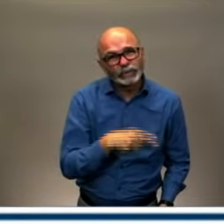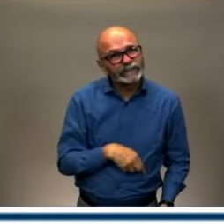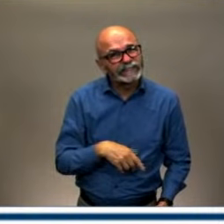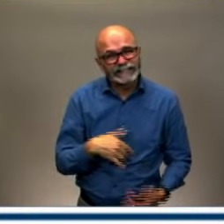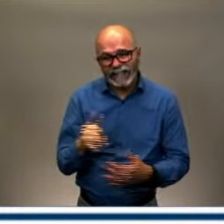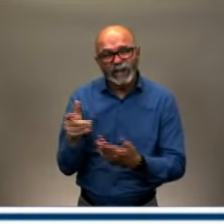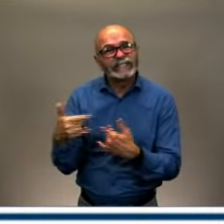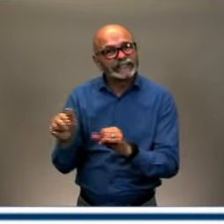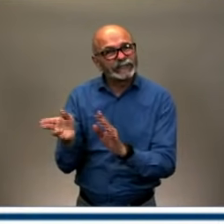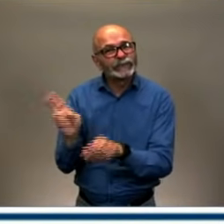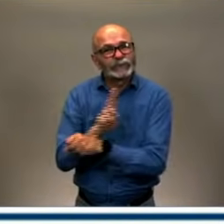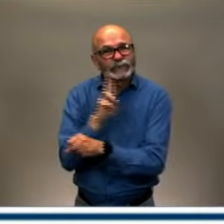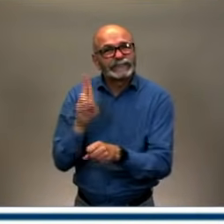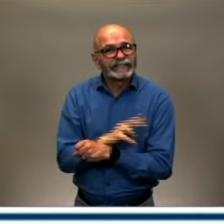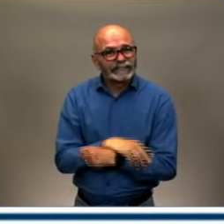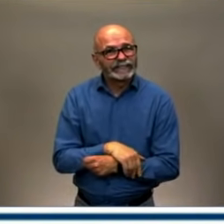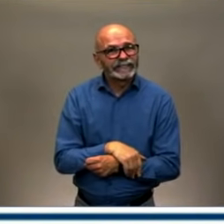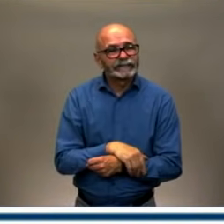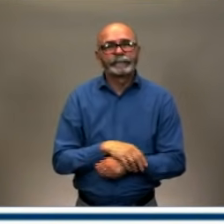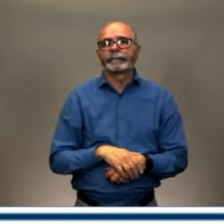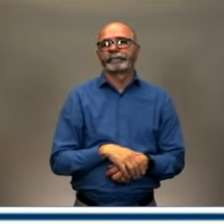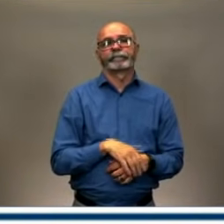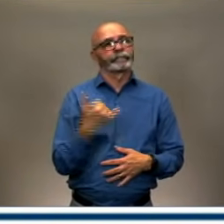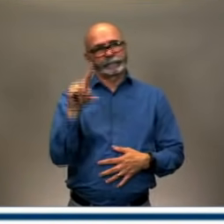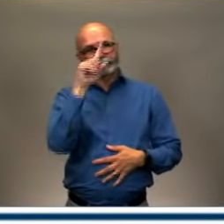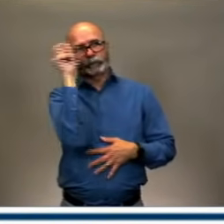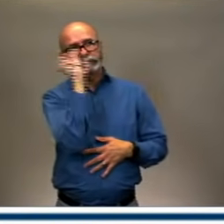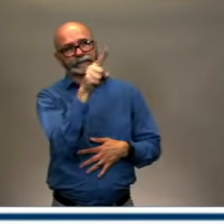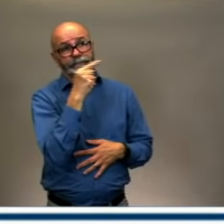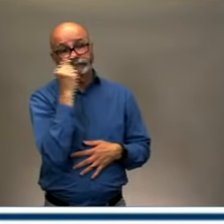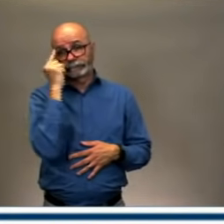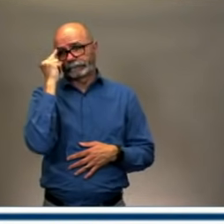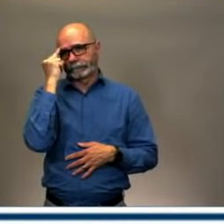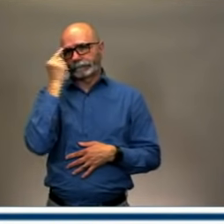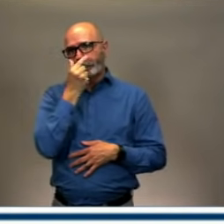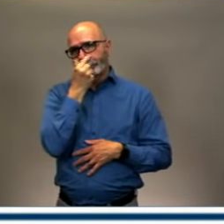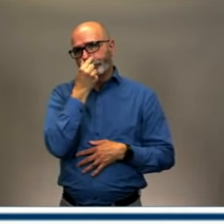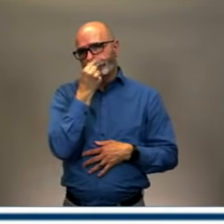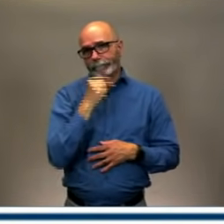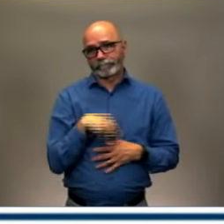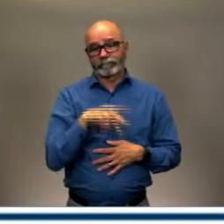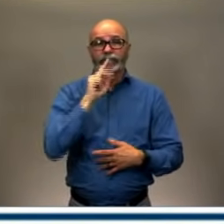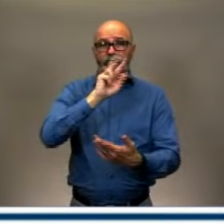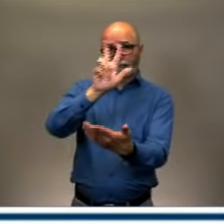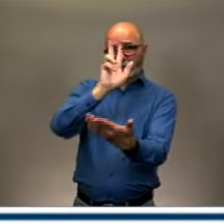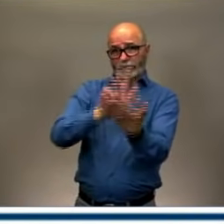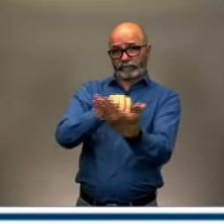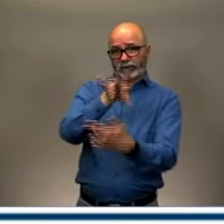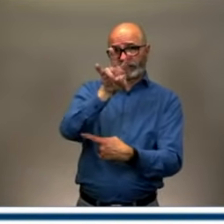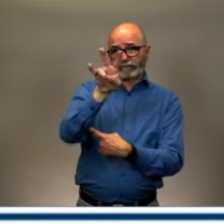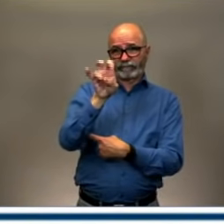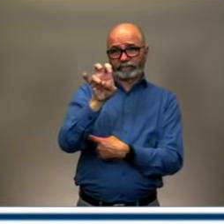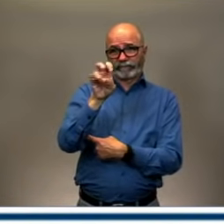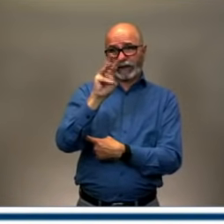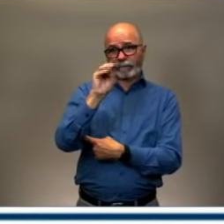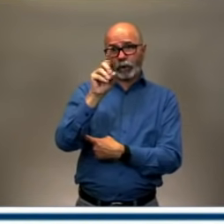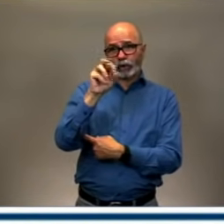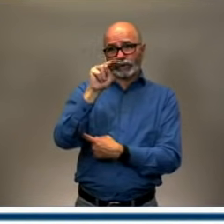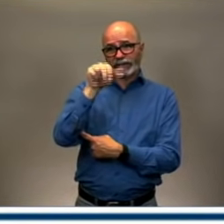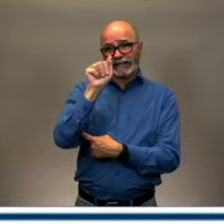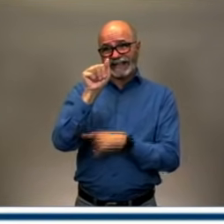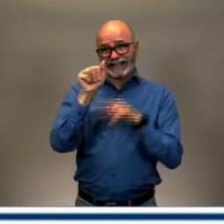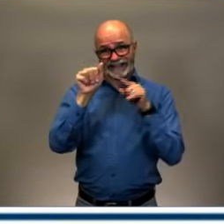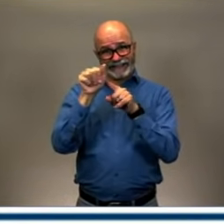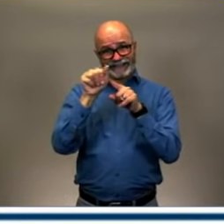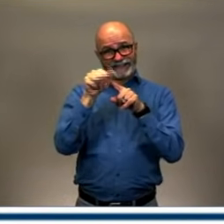Thank you. Just wanted to clarify something. The 3,700 doses of the Moderna vaccine that the province received on December 30th,